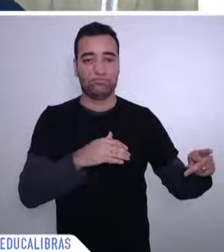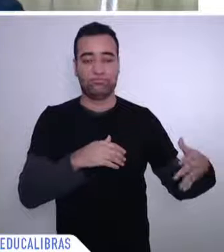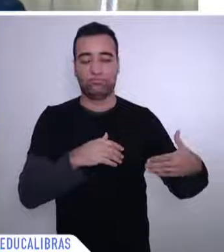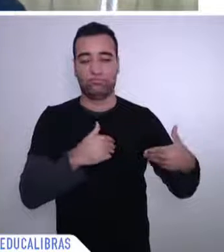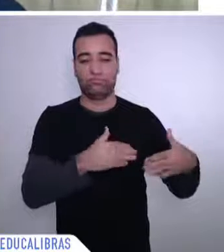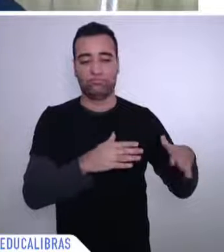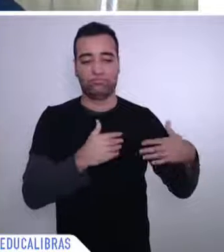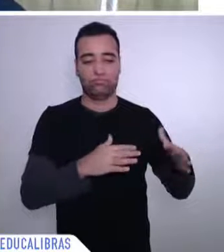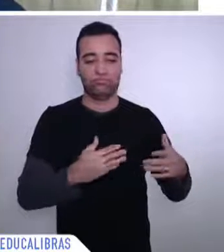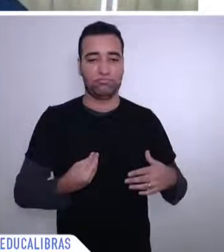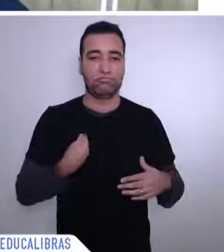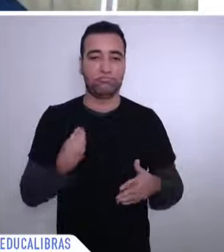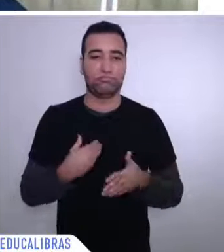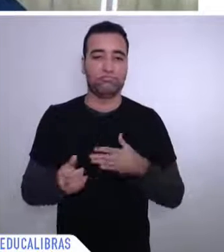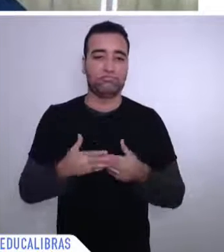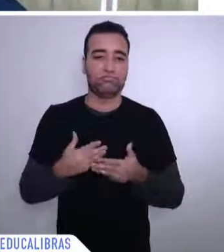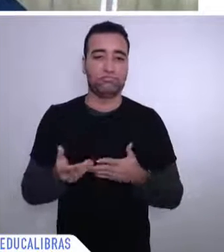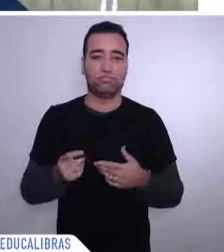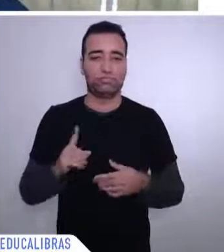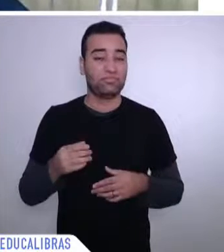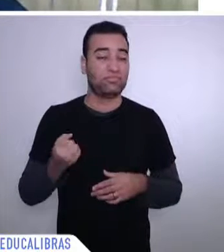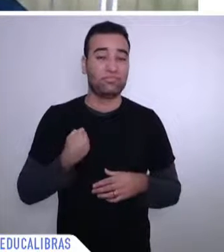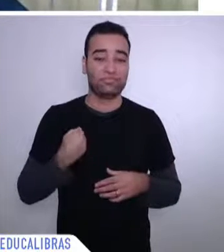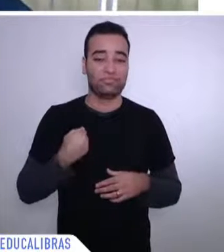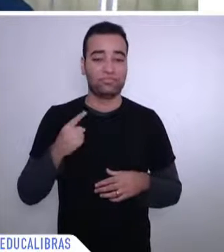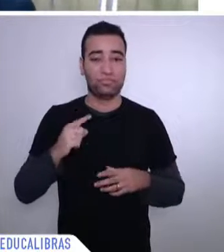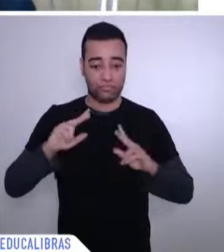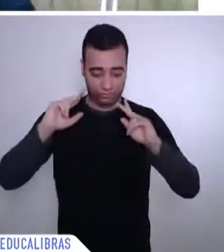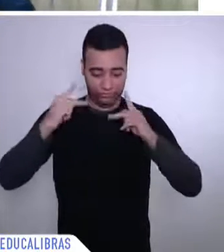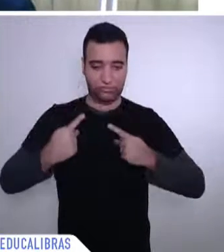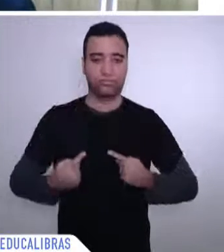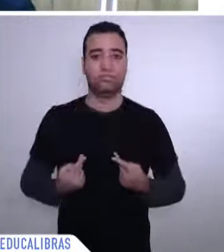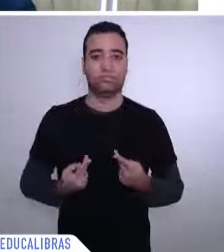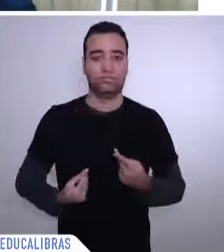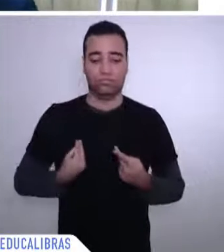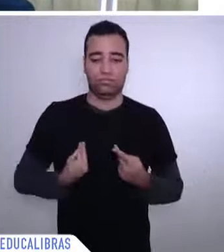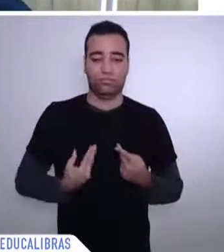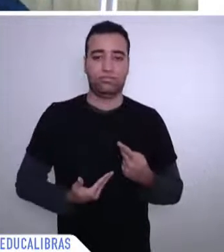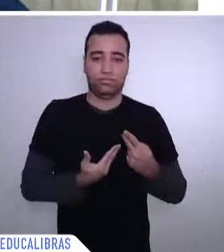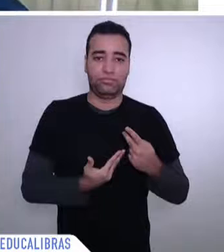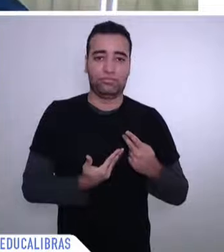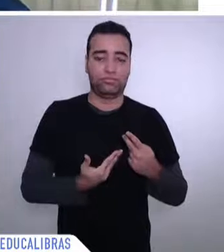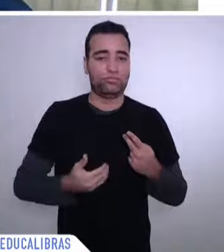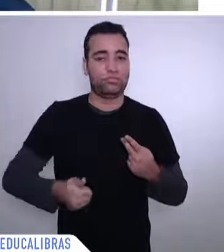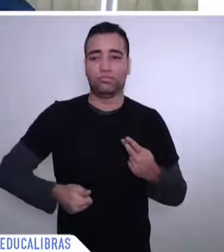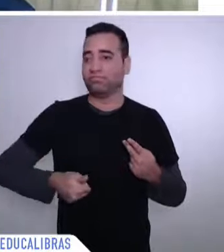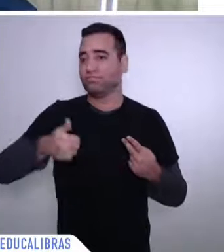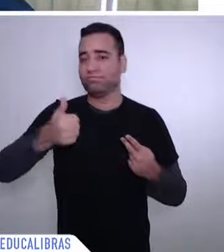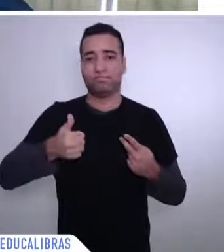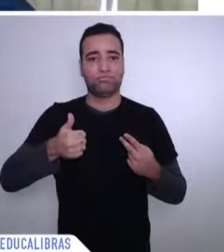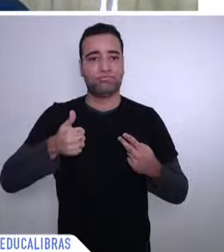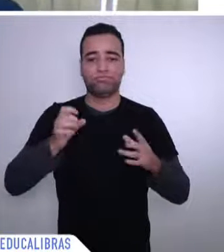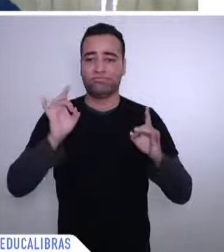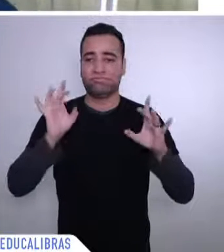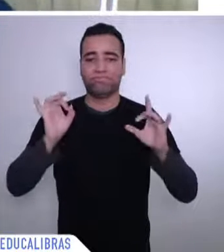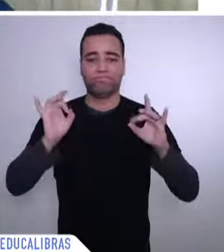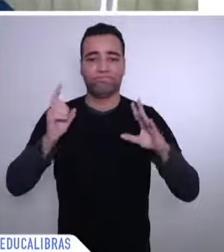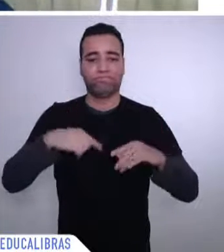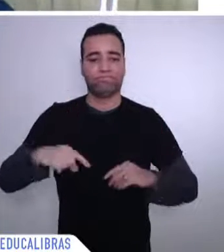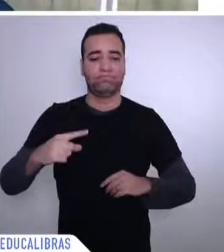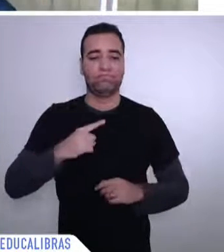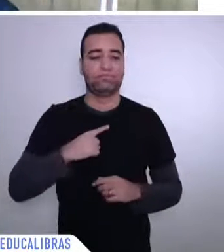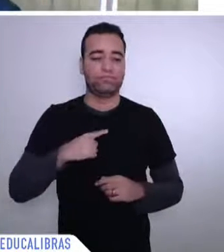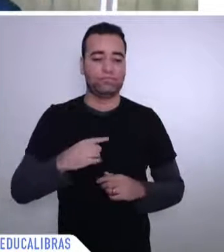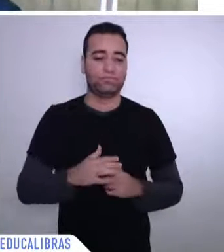when we are in a moment in which people are not treated as human beings, this is going to be wrong,